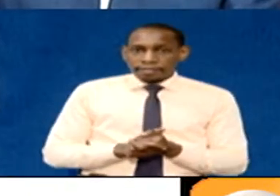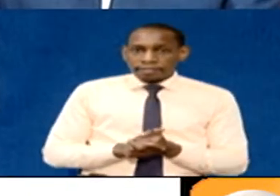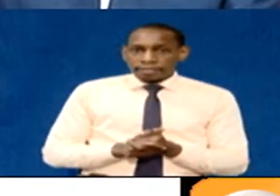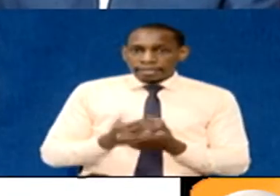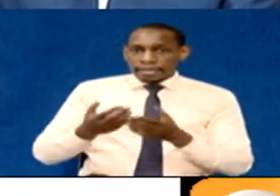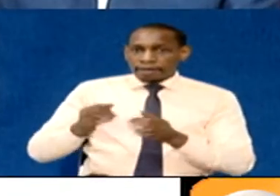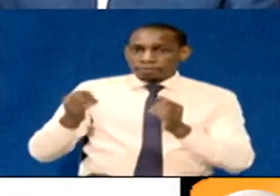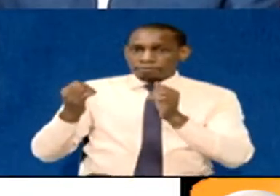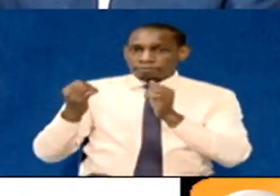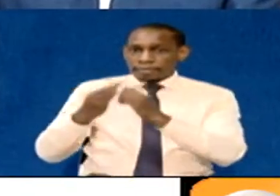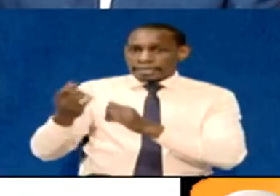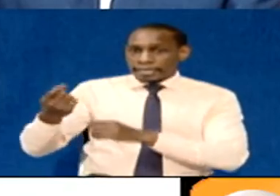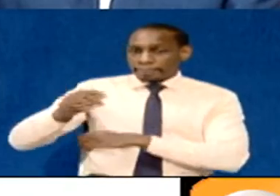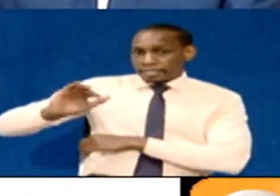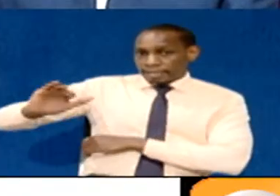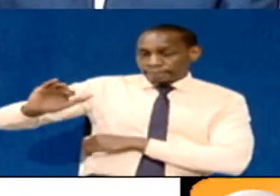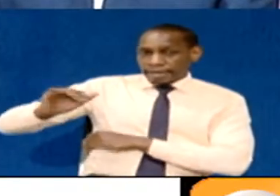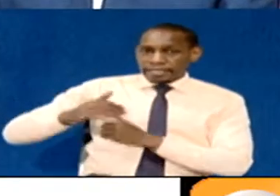13 months,